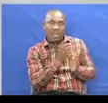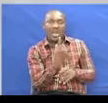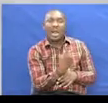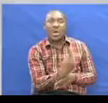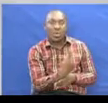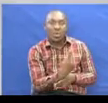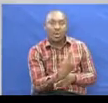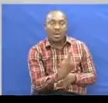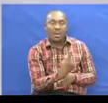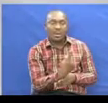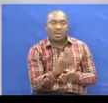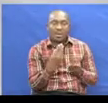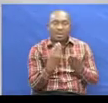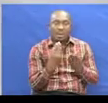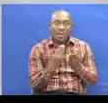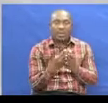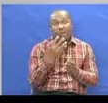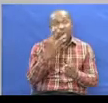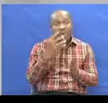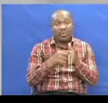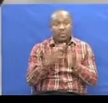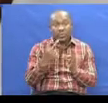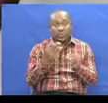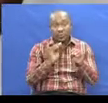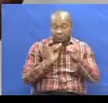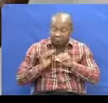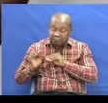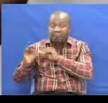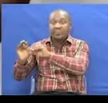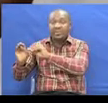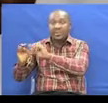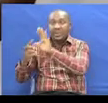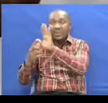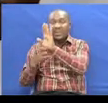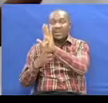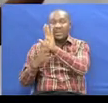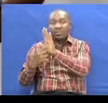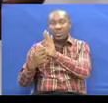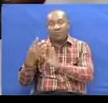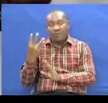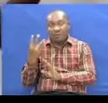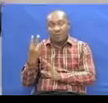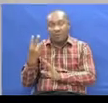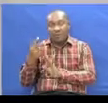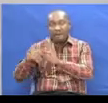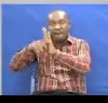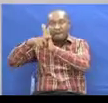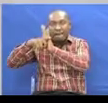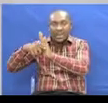remain variable p, then here it will be 6.4